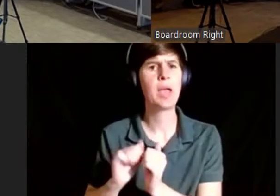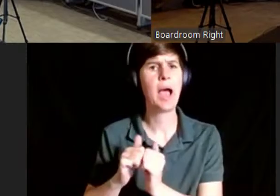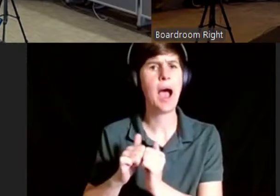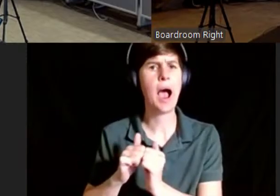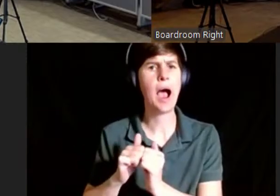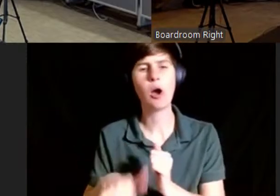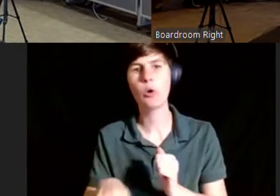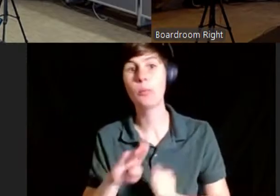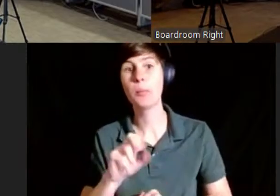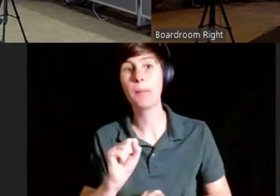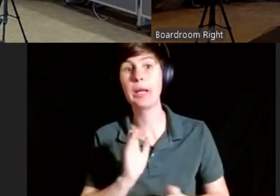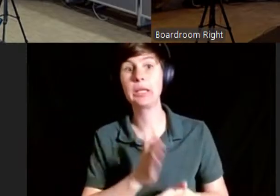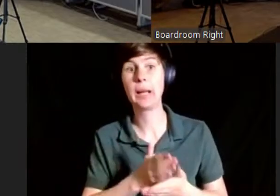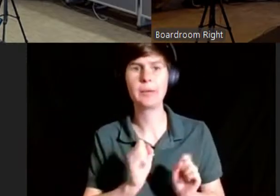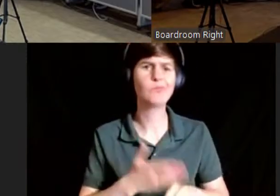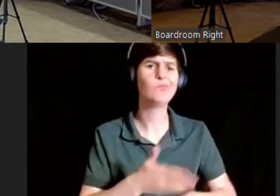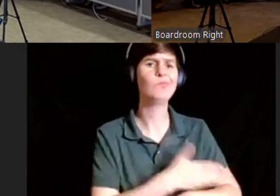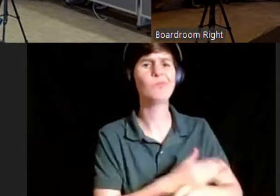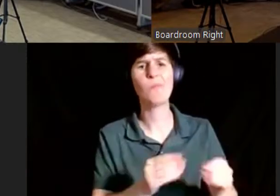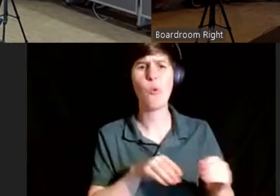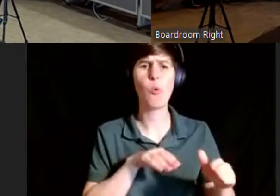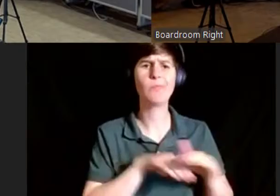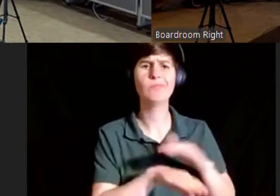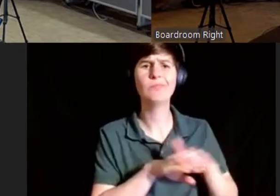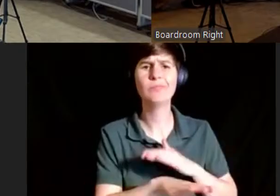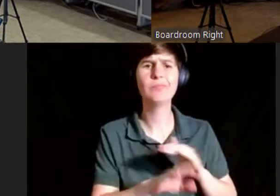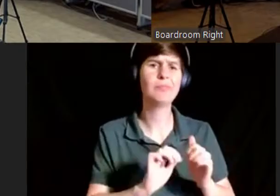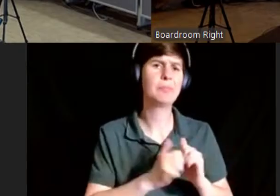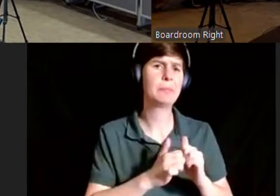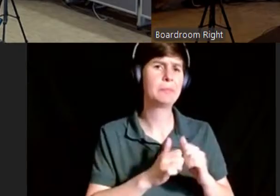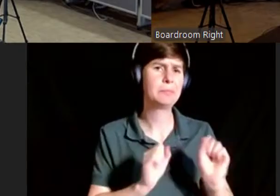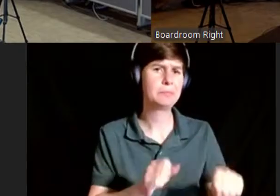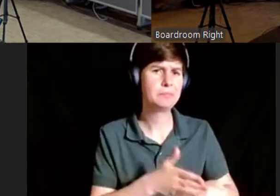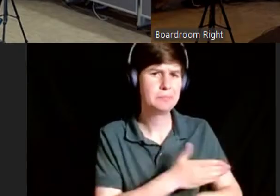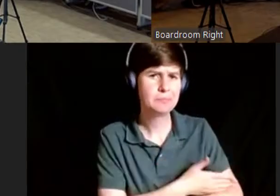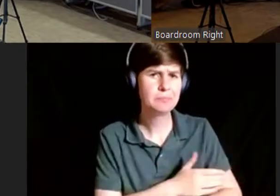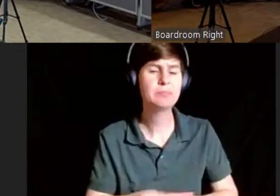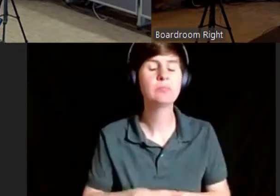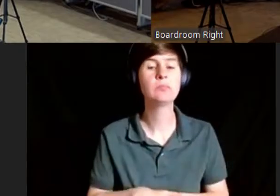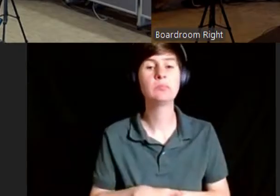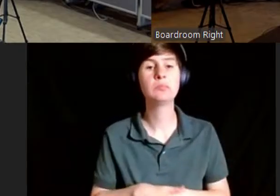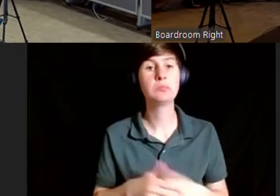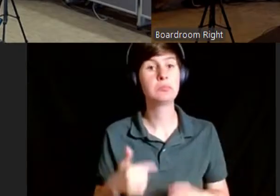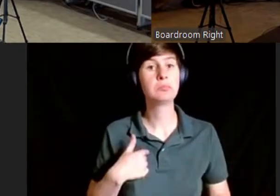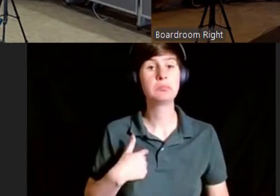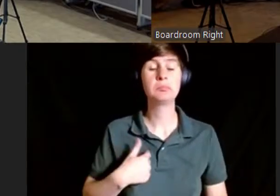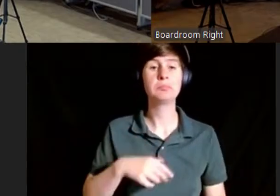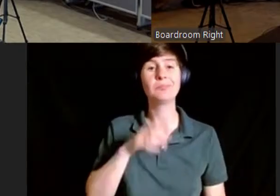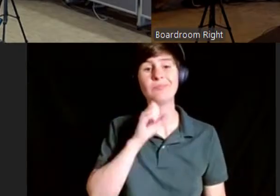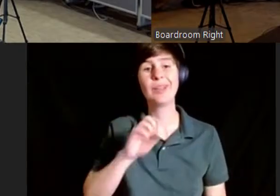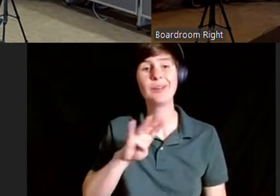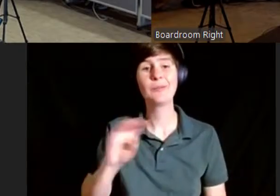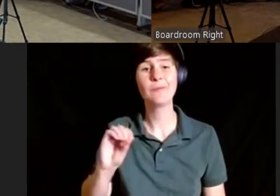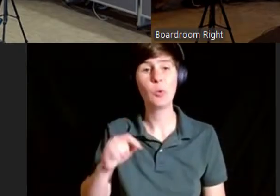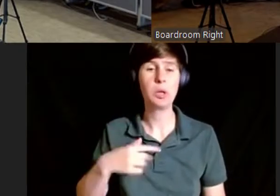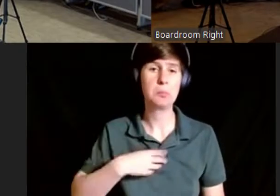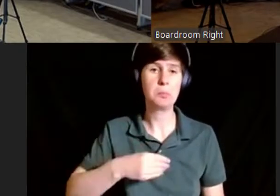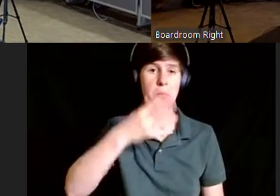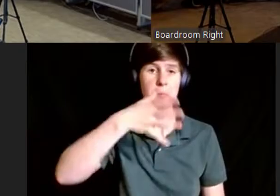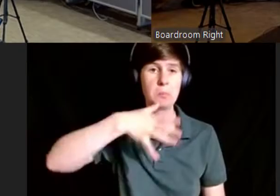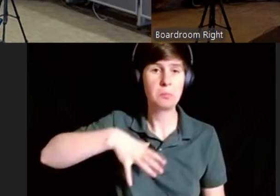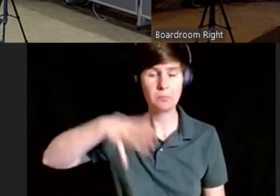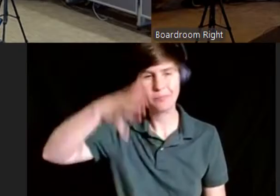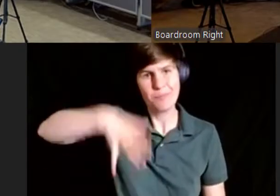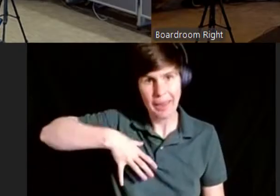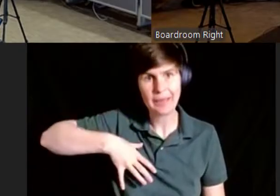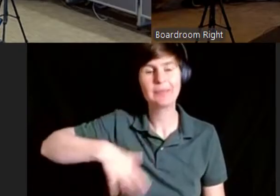more accessible and how to make improvements and things like that. So I am a 40-year-old white man. I have a maroon shirt